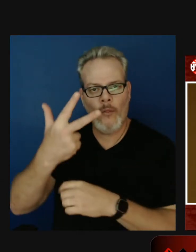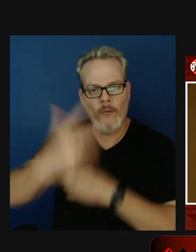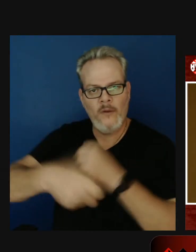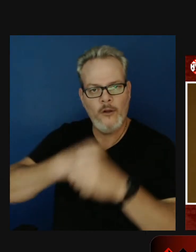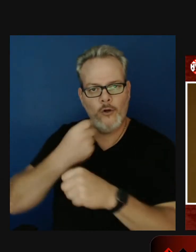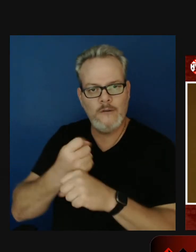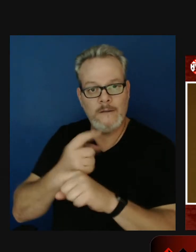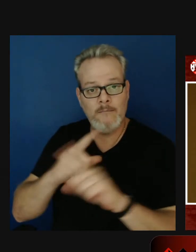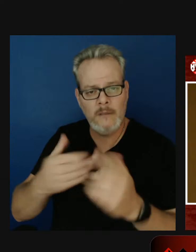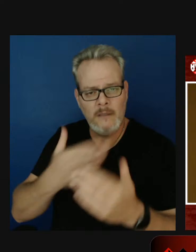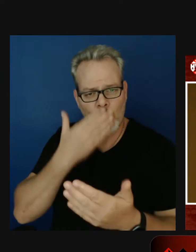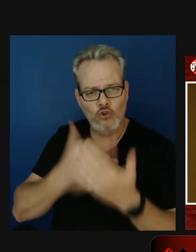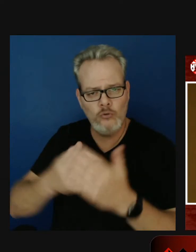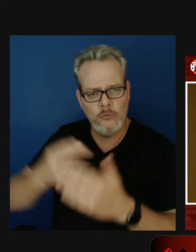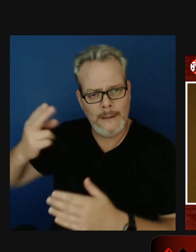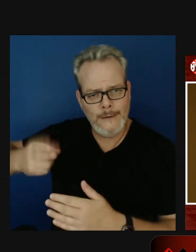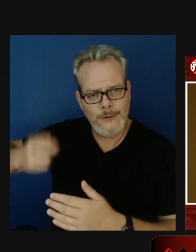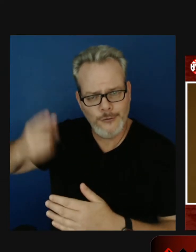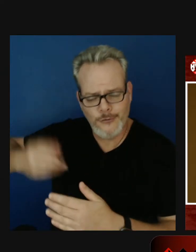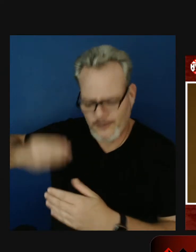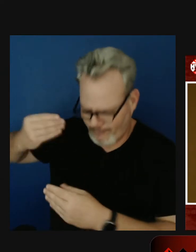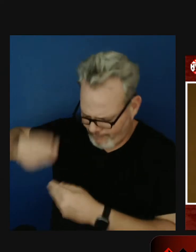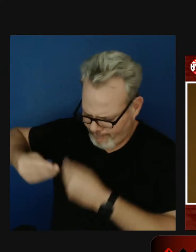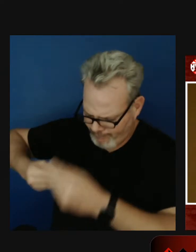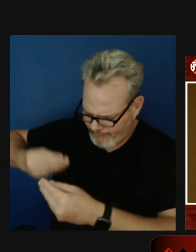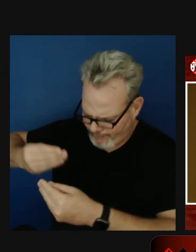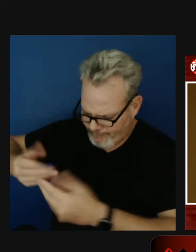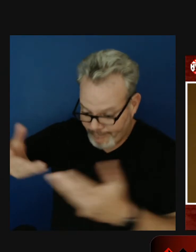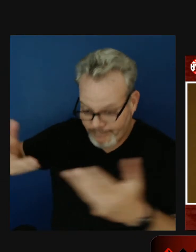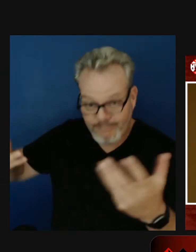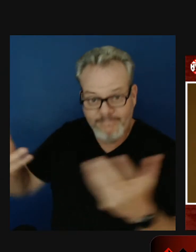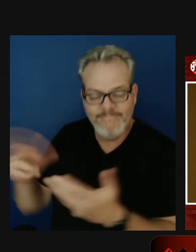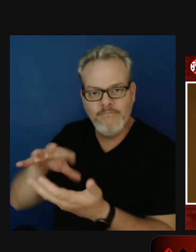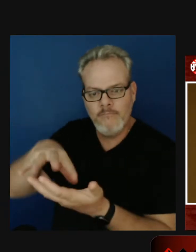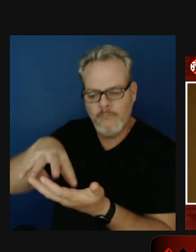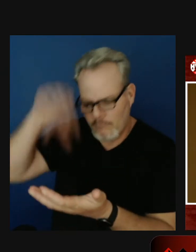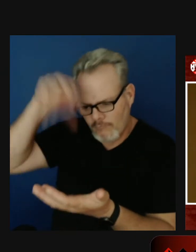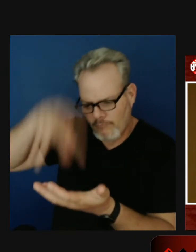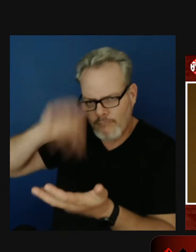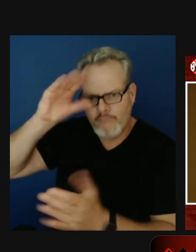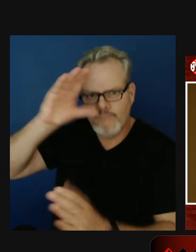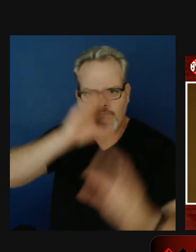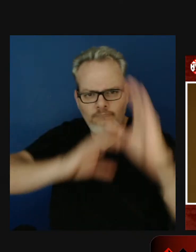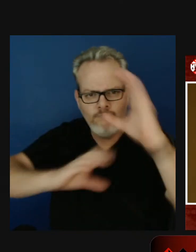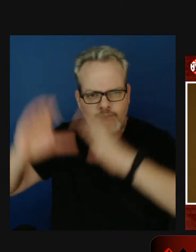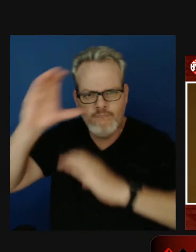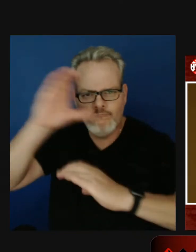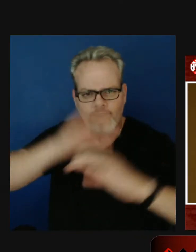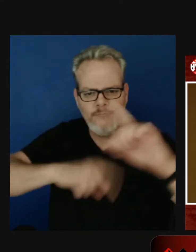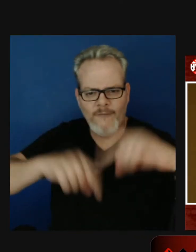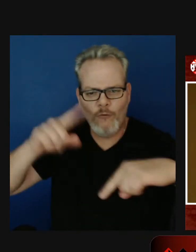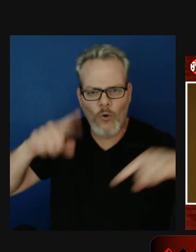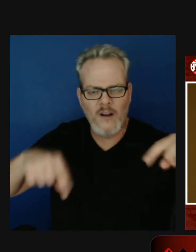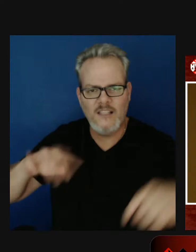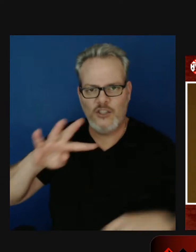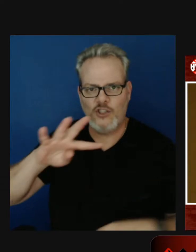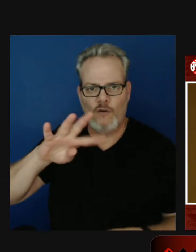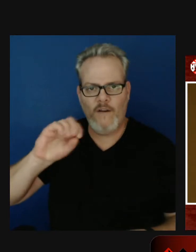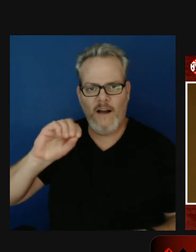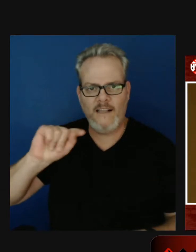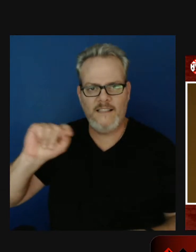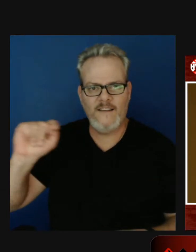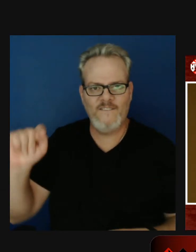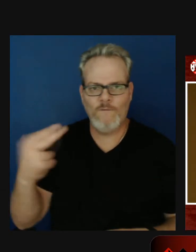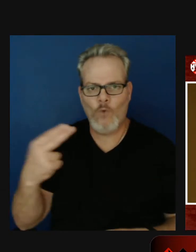history of kind of, Western exploration. They did what was called the 40th parallel transect, going out to California